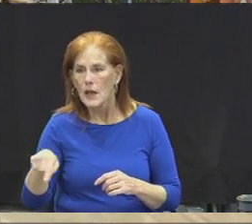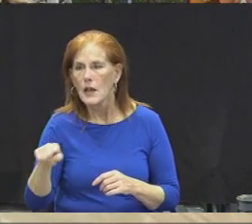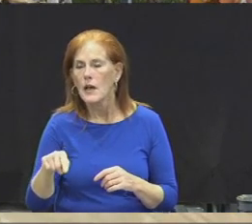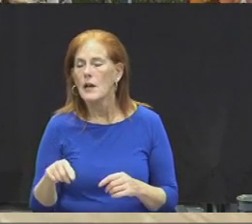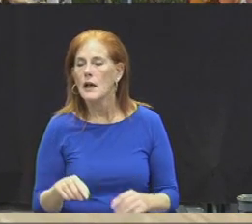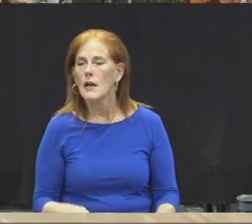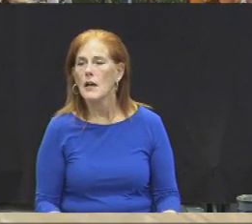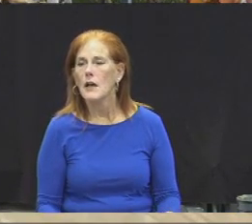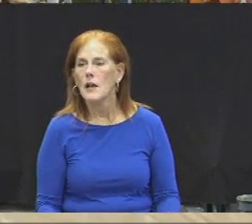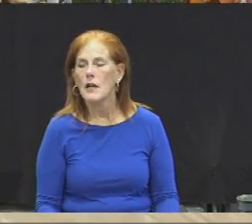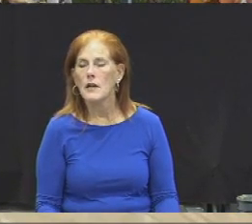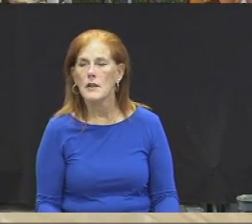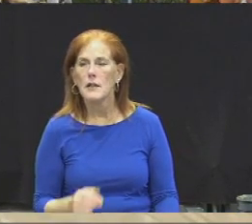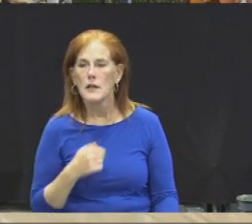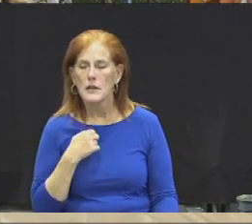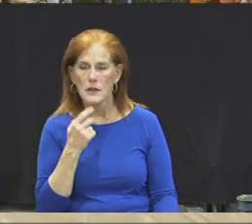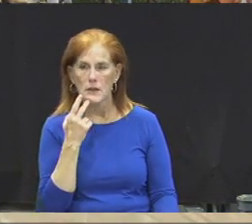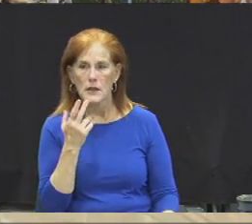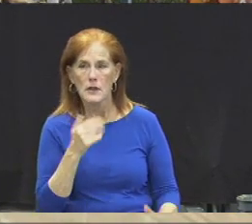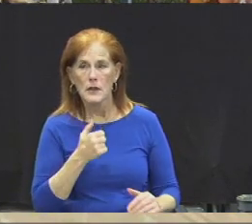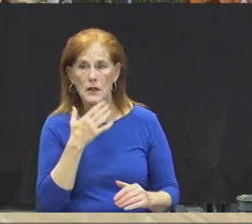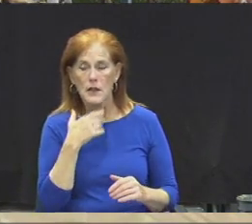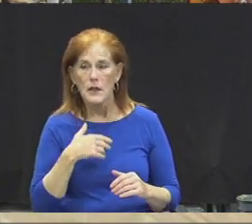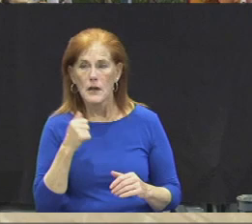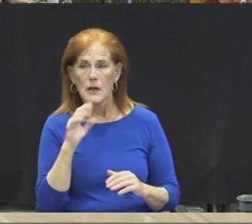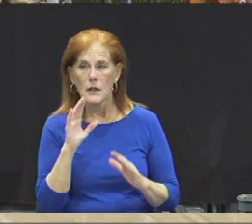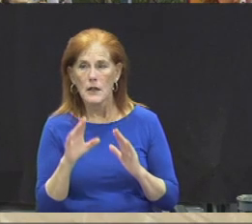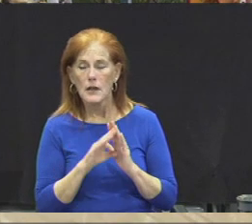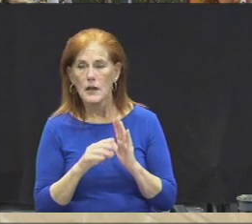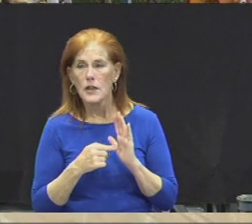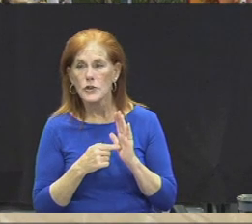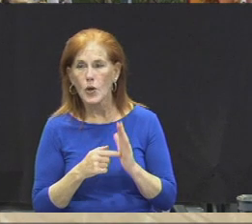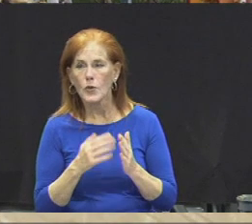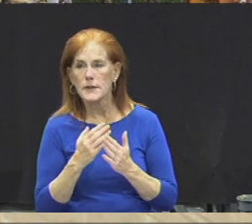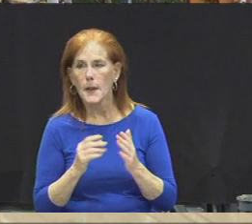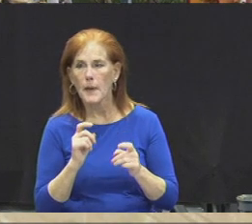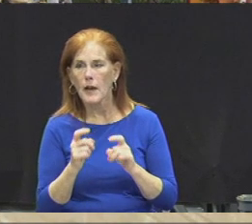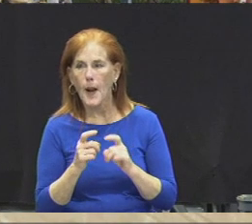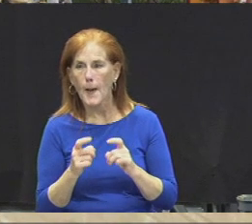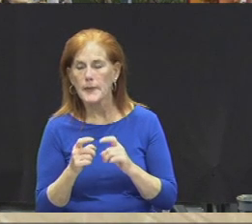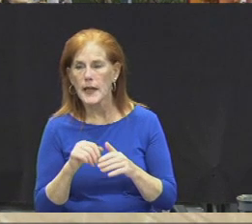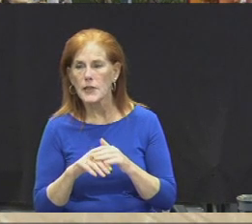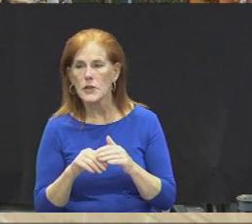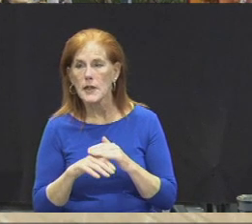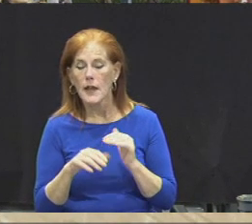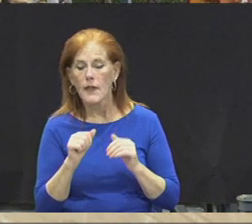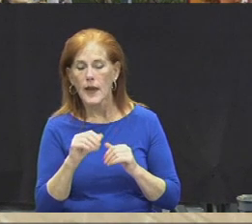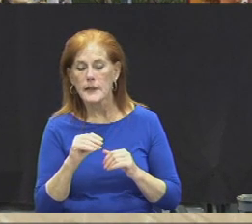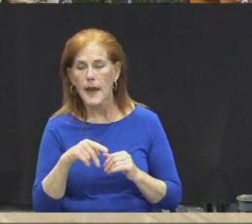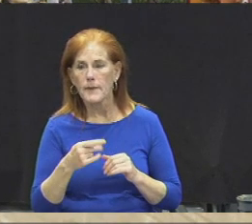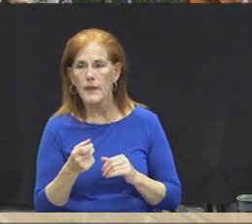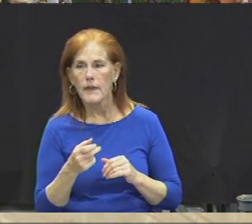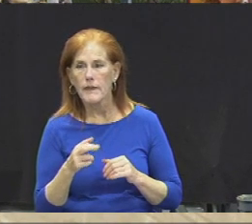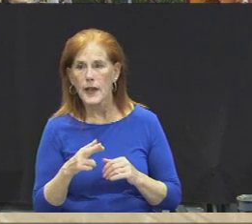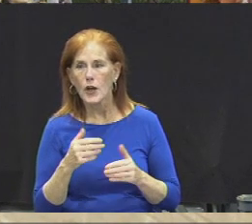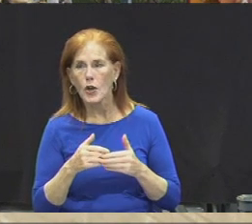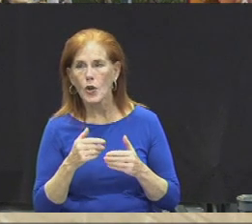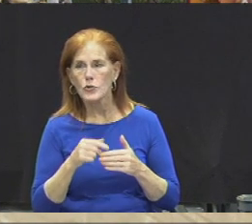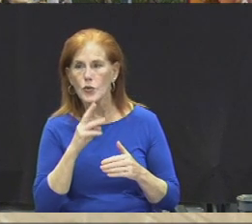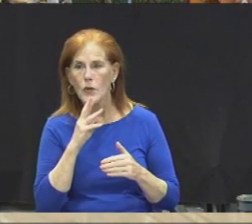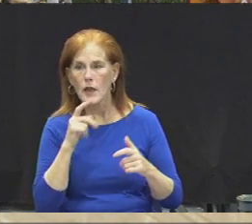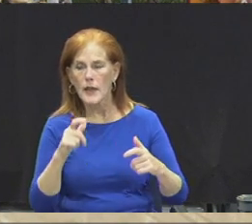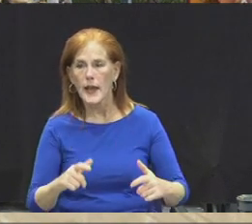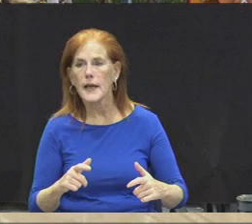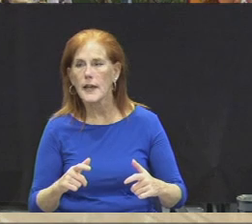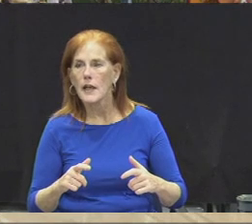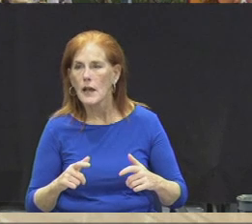And then you can actually see, this is probably one of the better renderings to show some of these accommodations. This is the amphitheater around the lake. You can see in